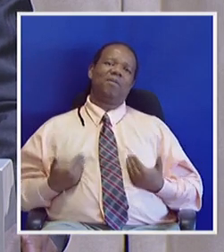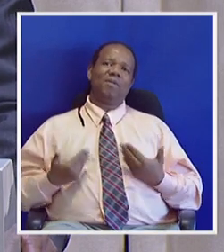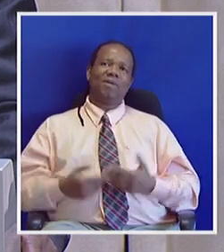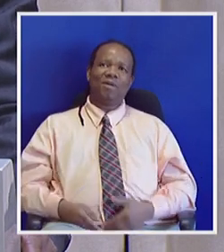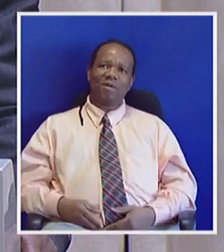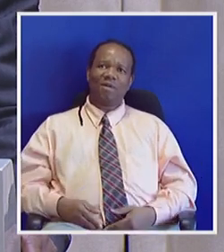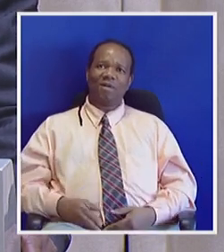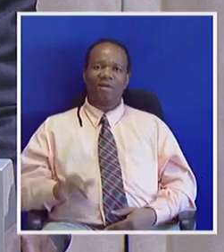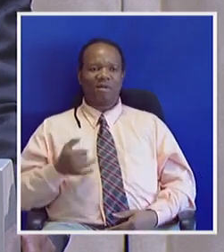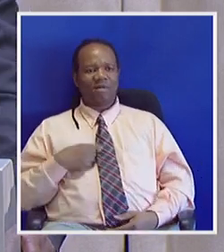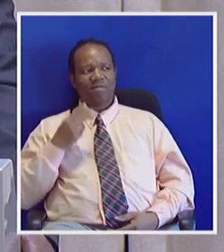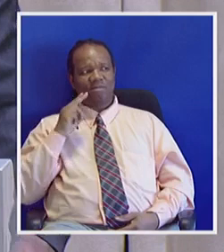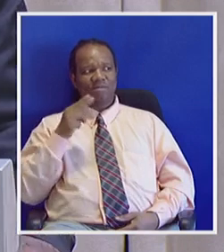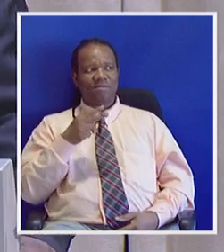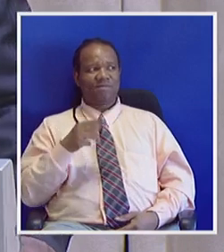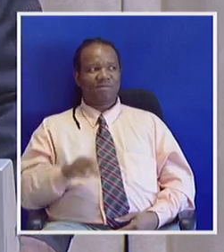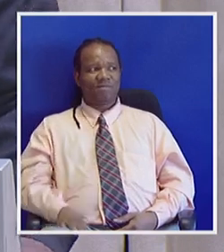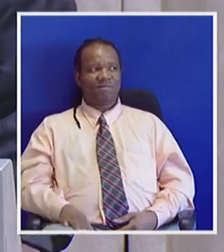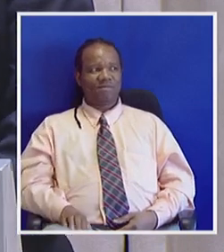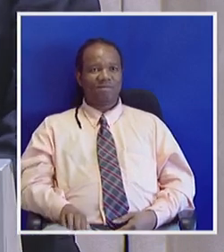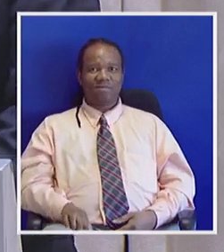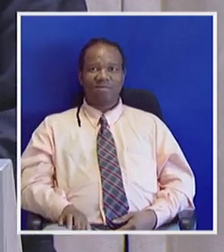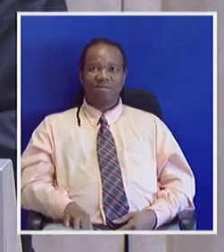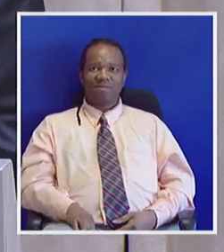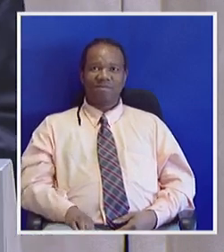Kanti ndijonga kanjani na?